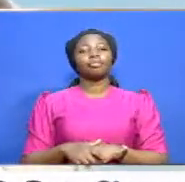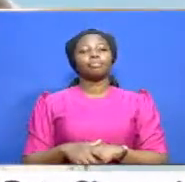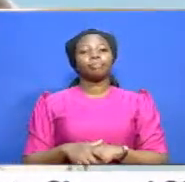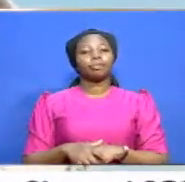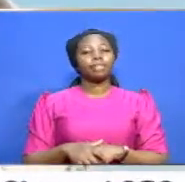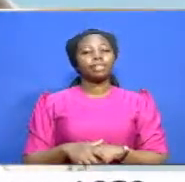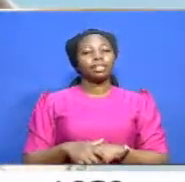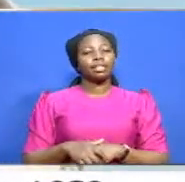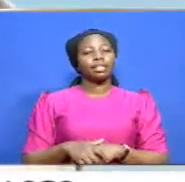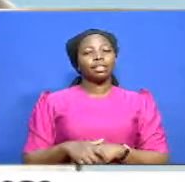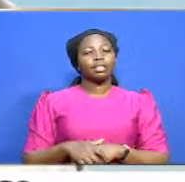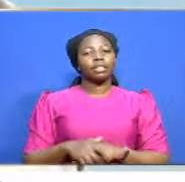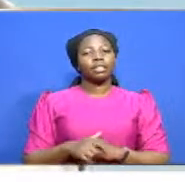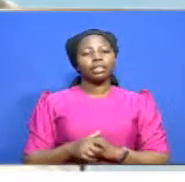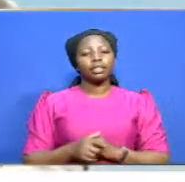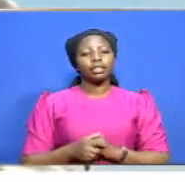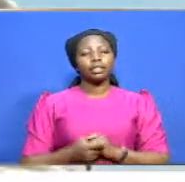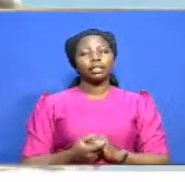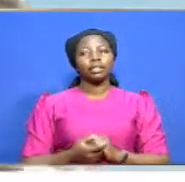nations,